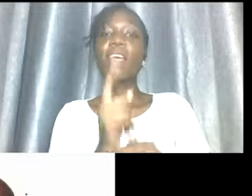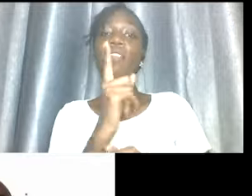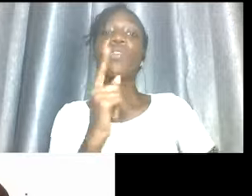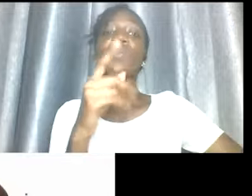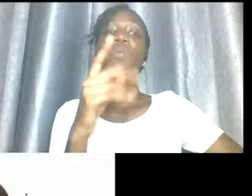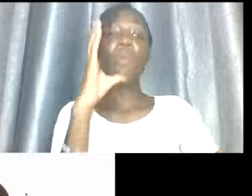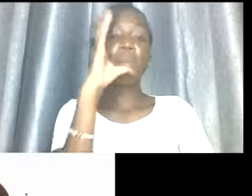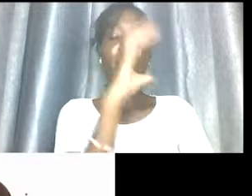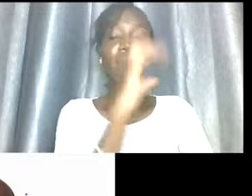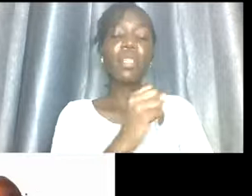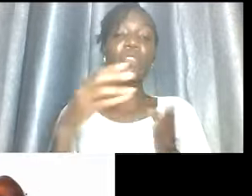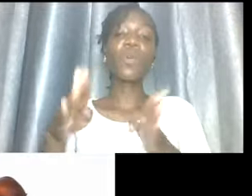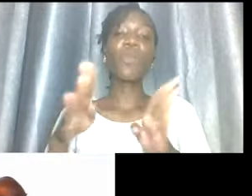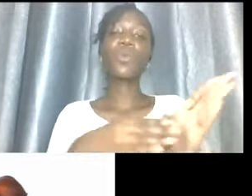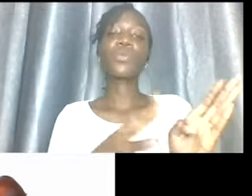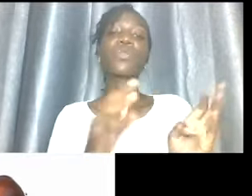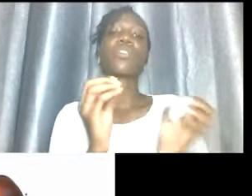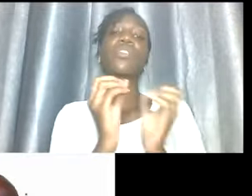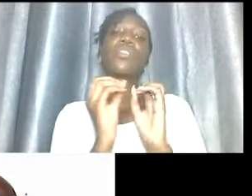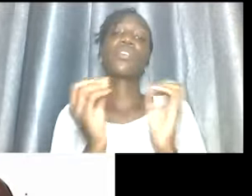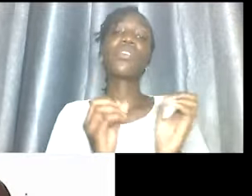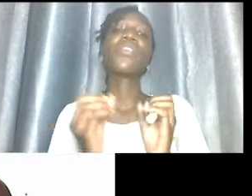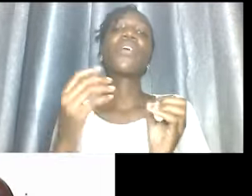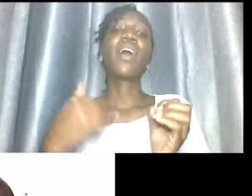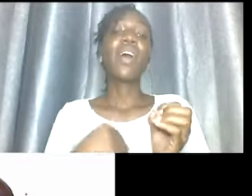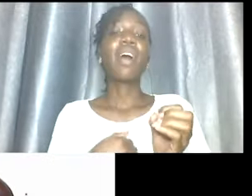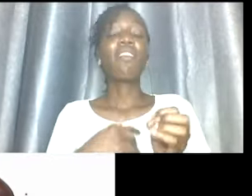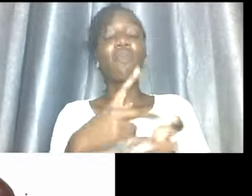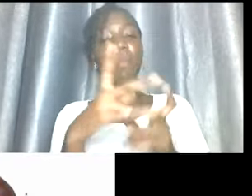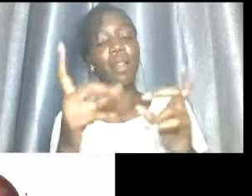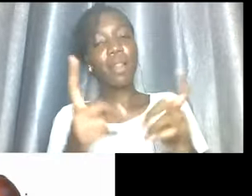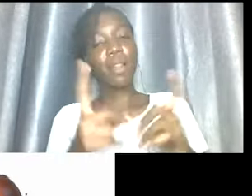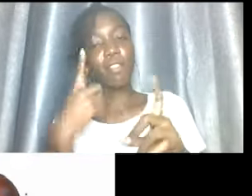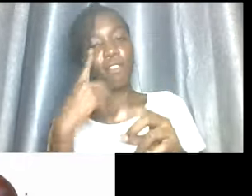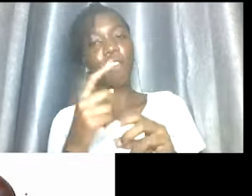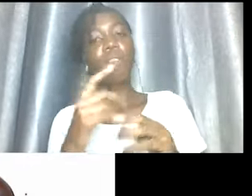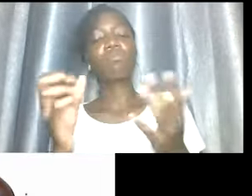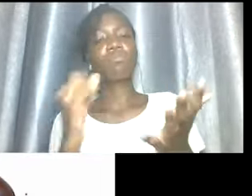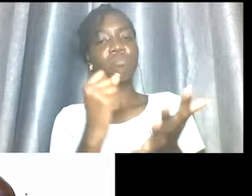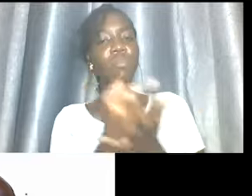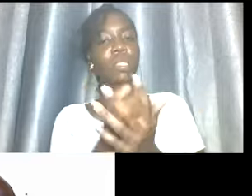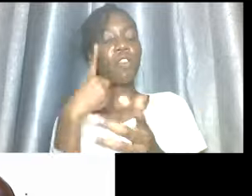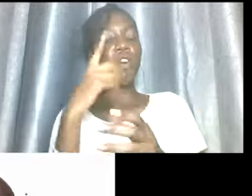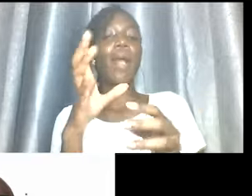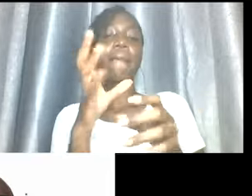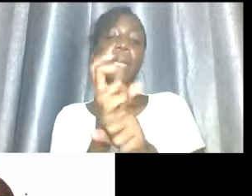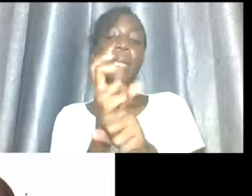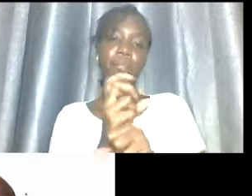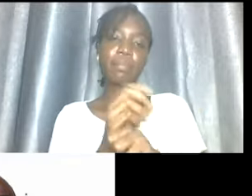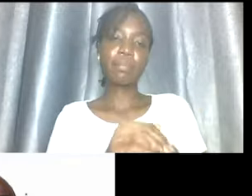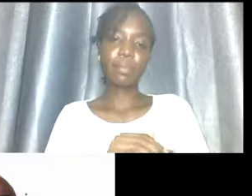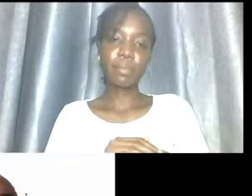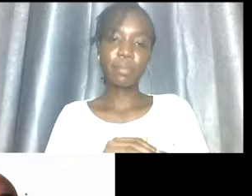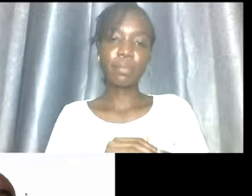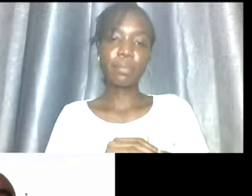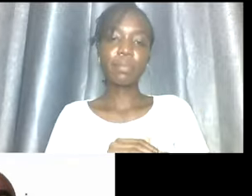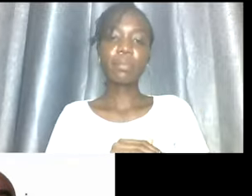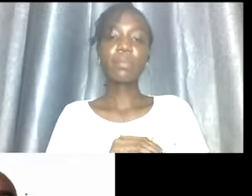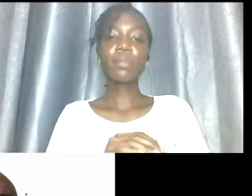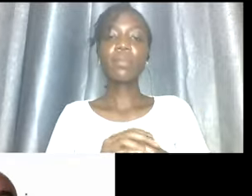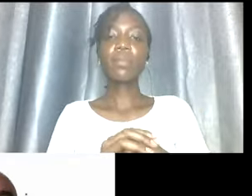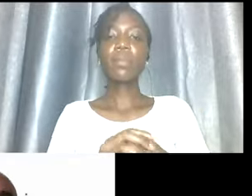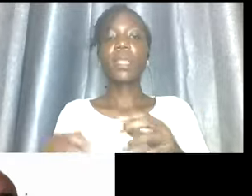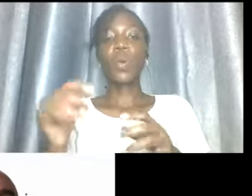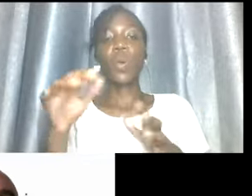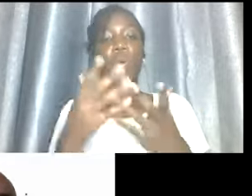opportunities. Do not allow persons to walk out of your establishment, out of your company, out of it. When I say company, not your business,